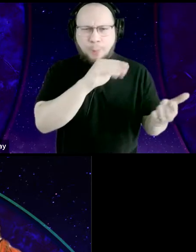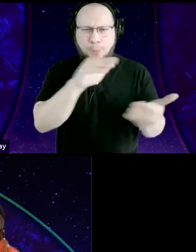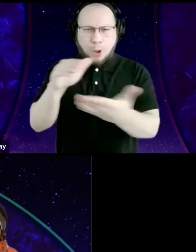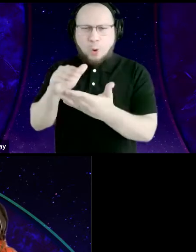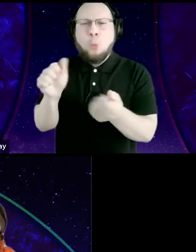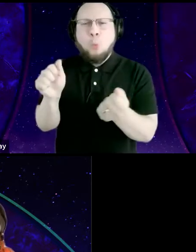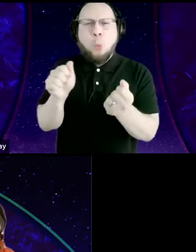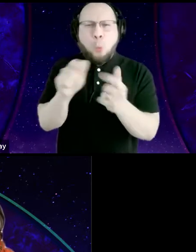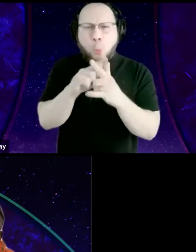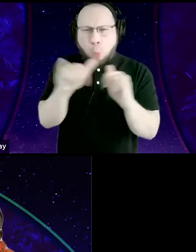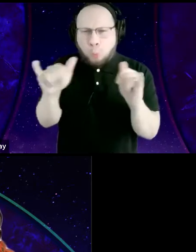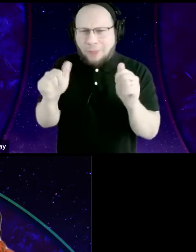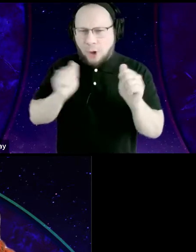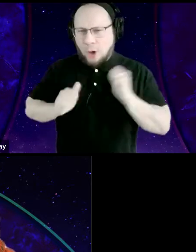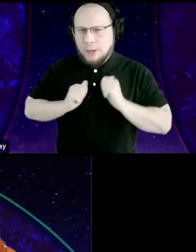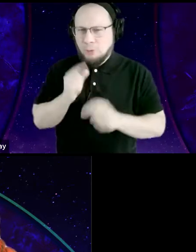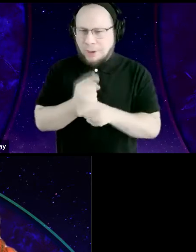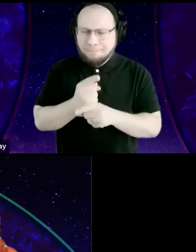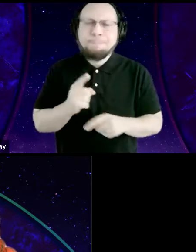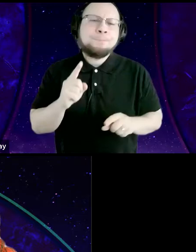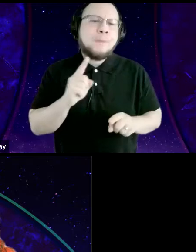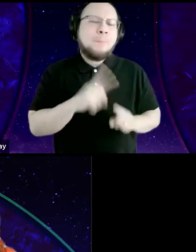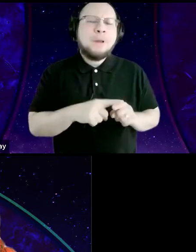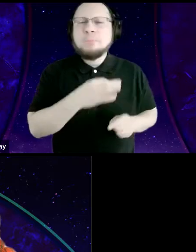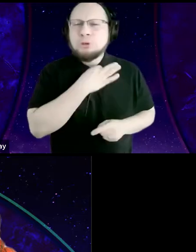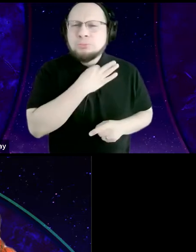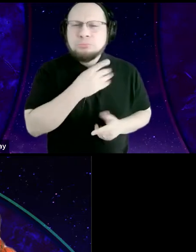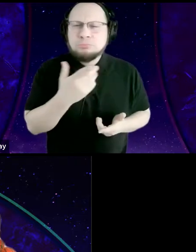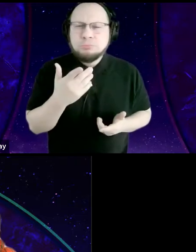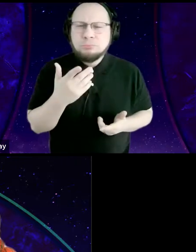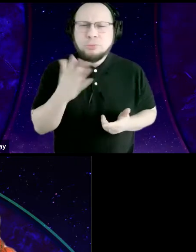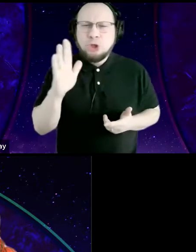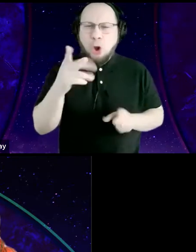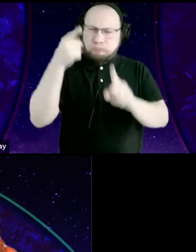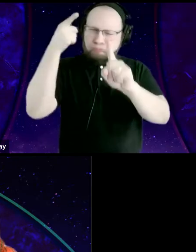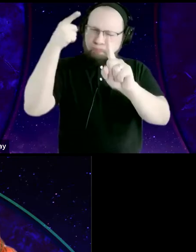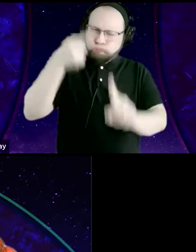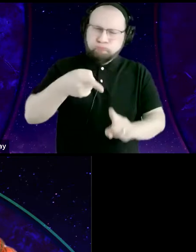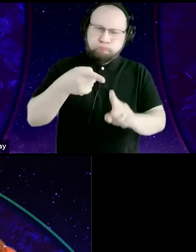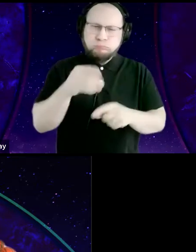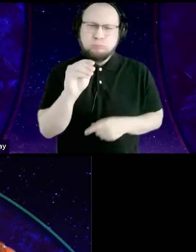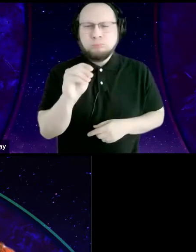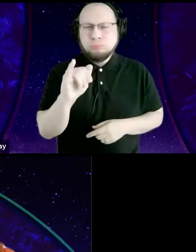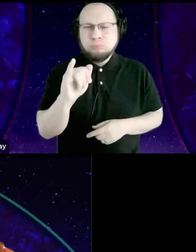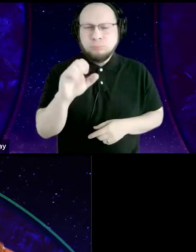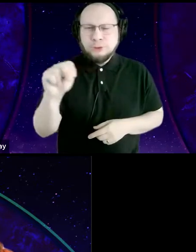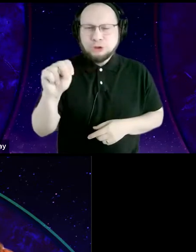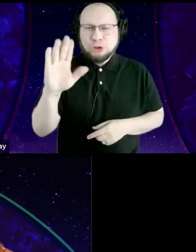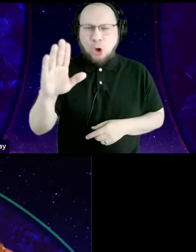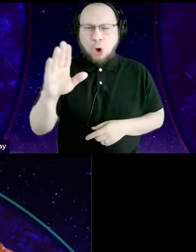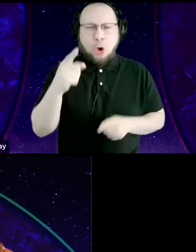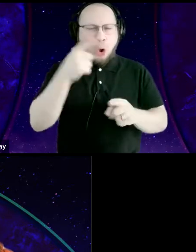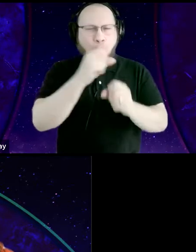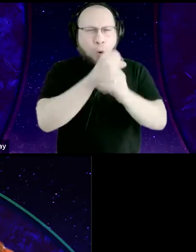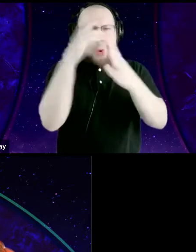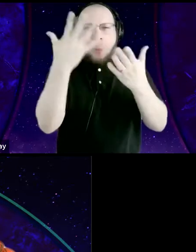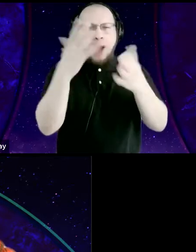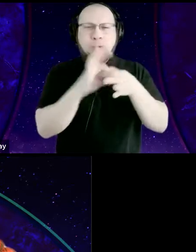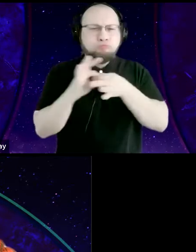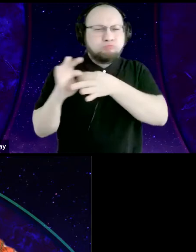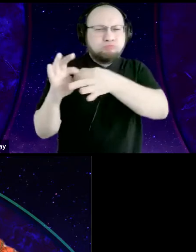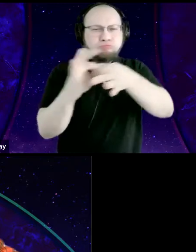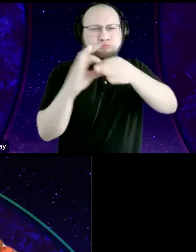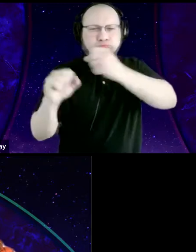artistry, I would say. But is there one sort of central mission that those all serve that ties them together? Or